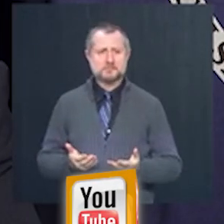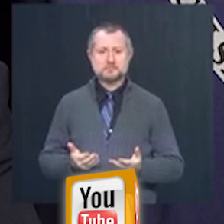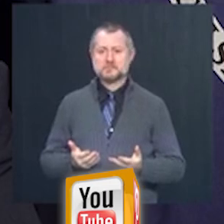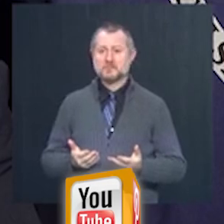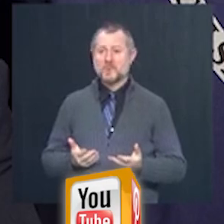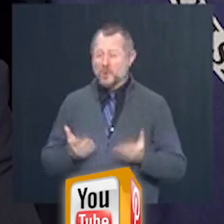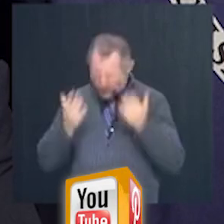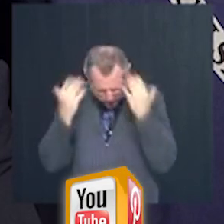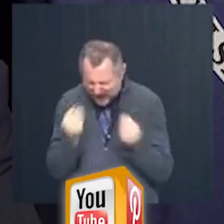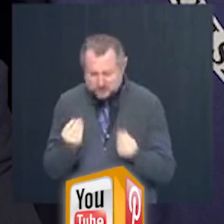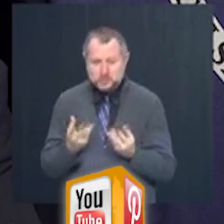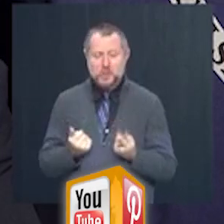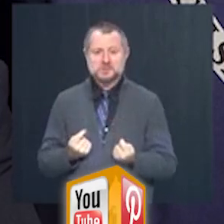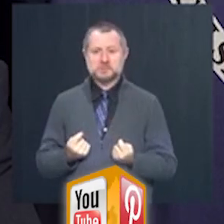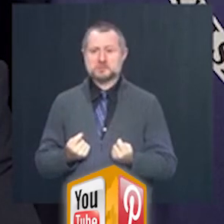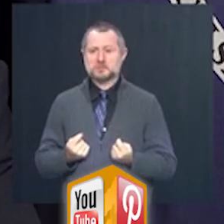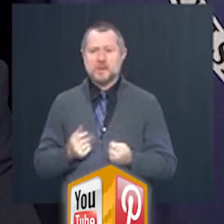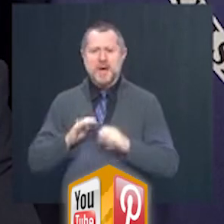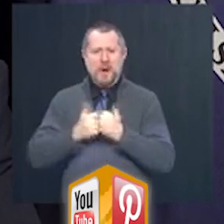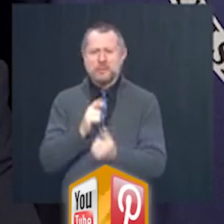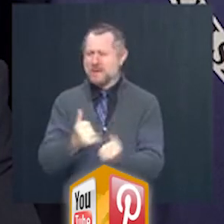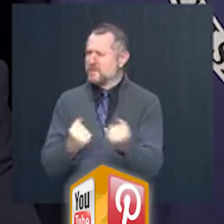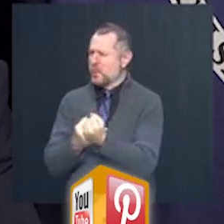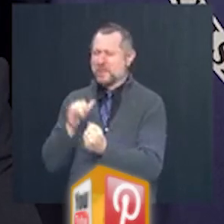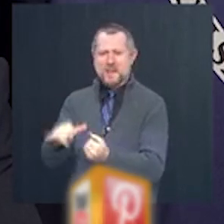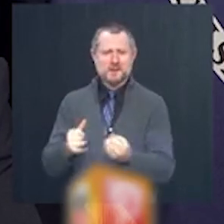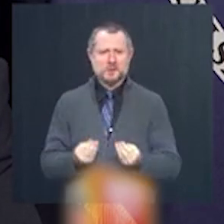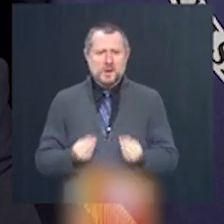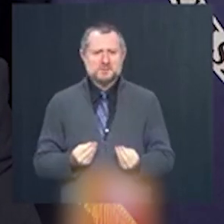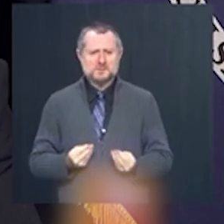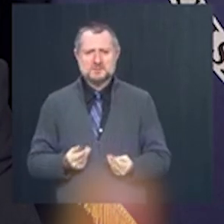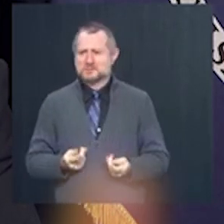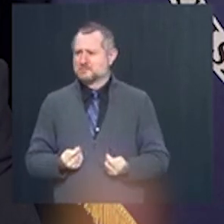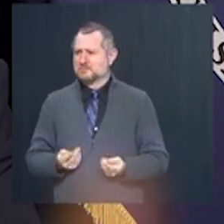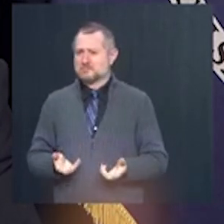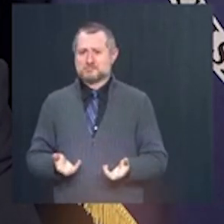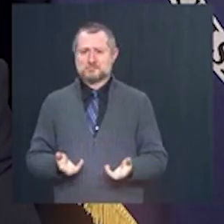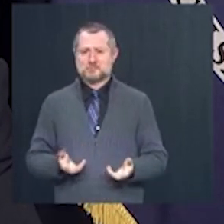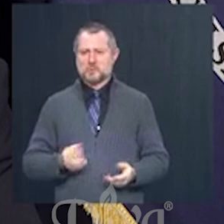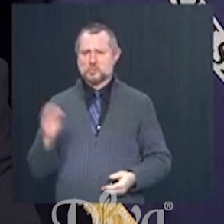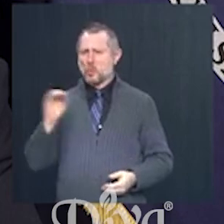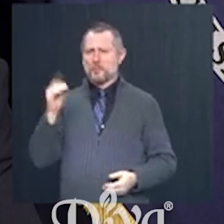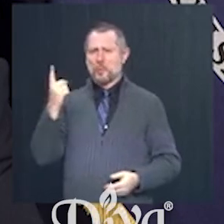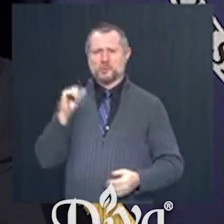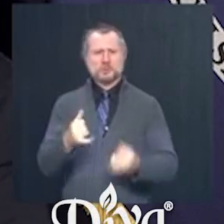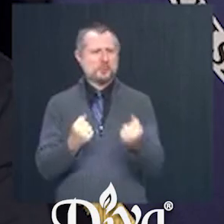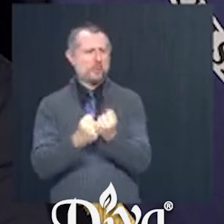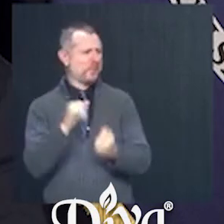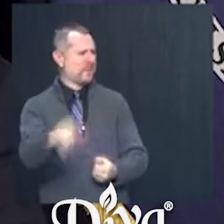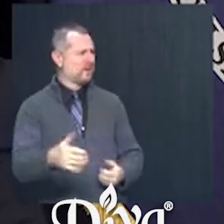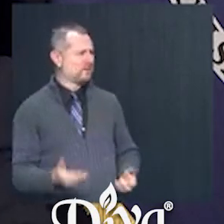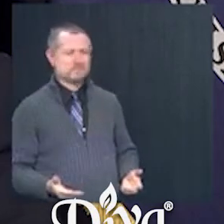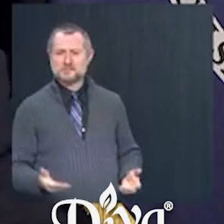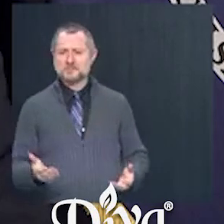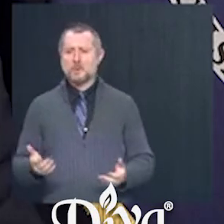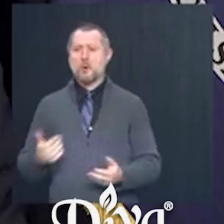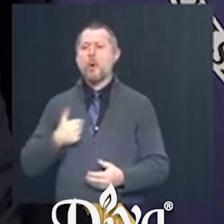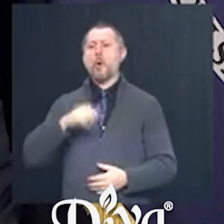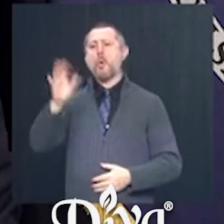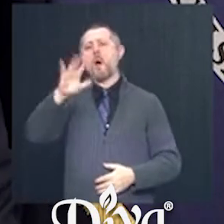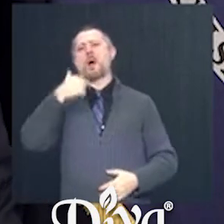What? Who says that? Who's ever said that? Well, we're not going to